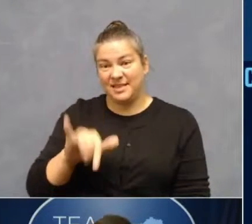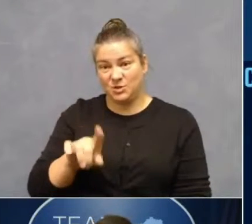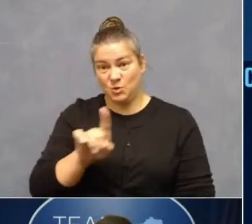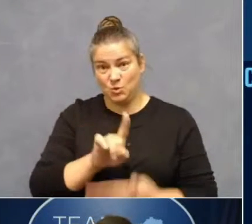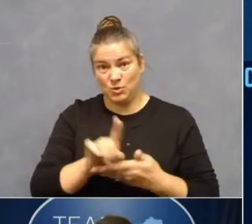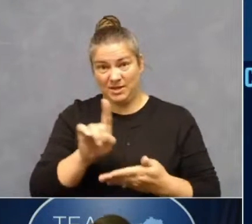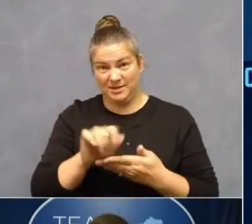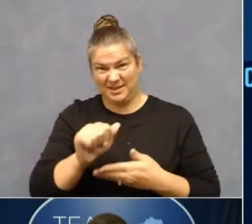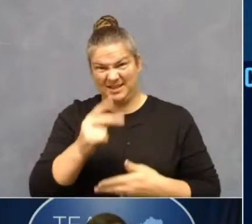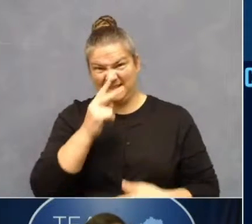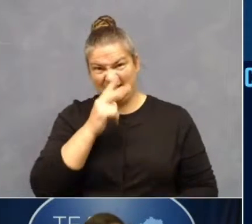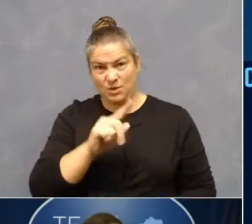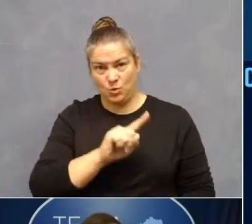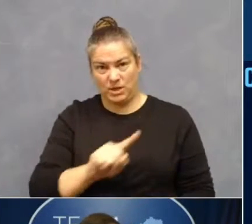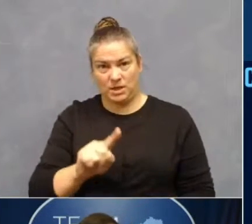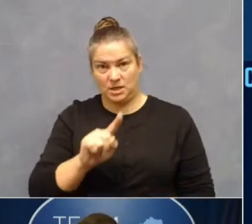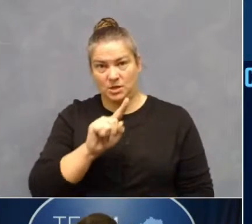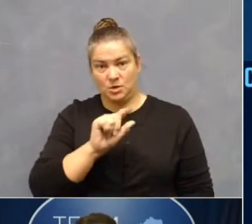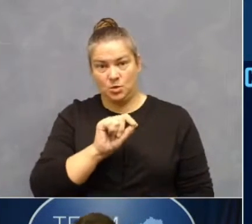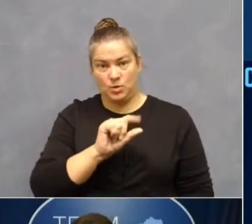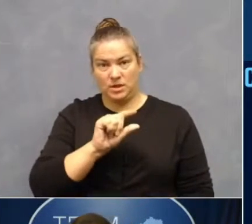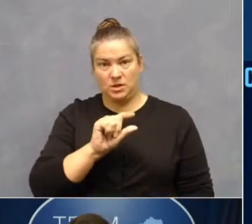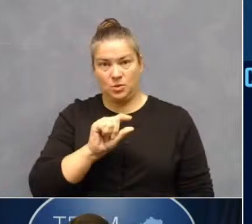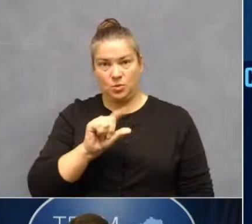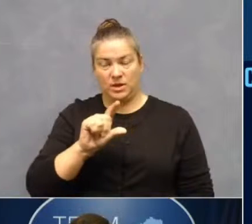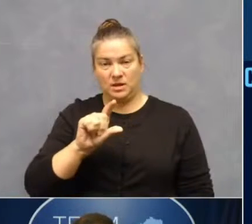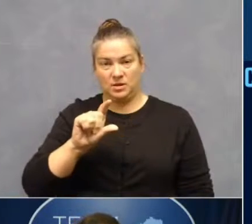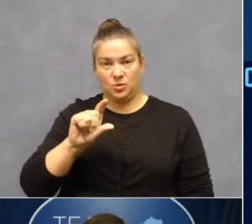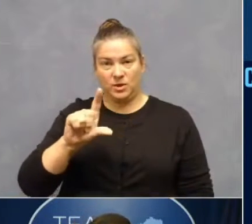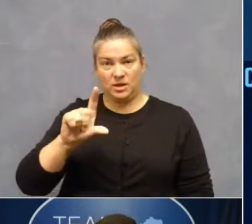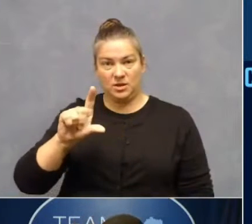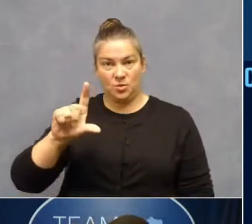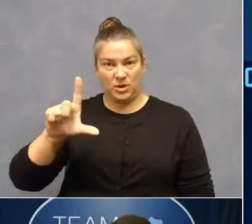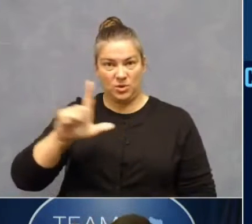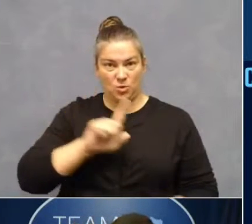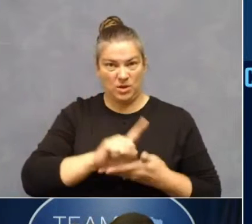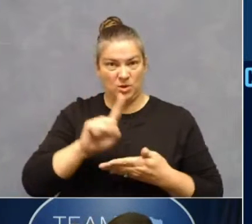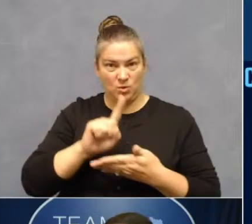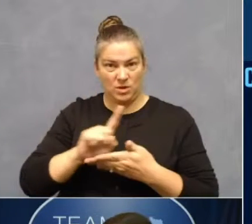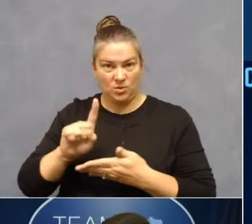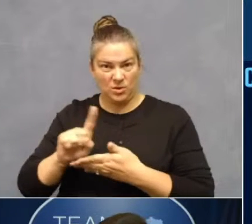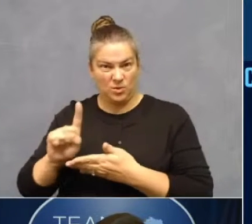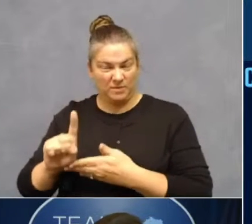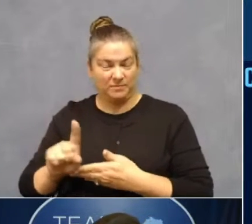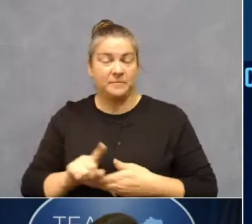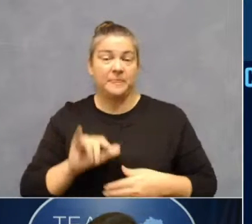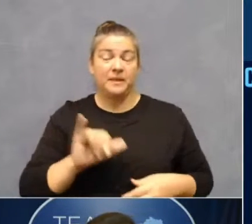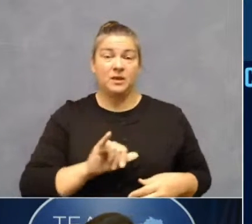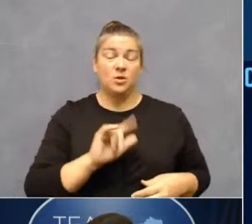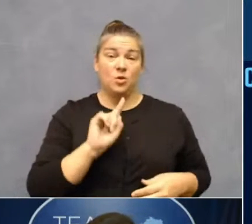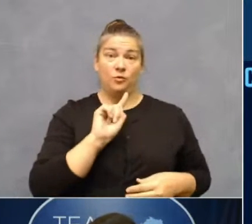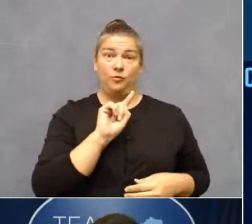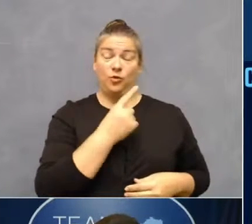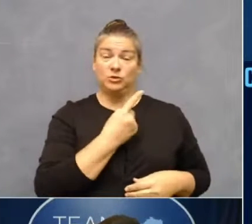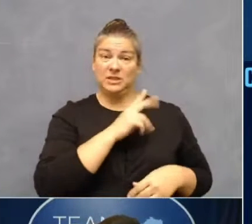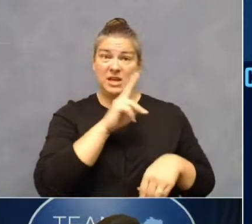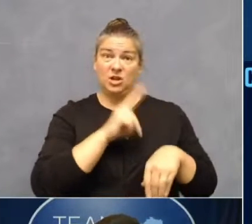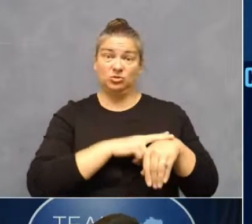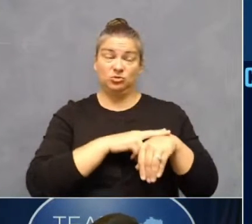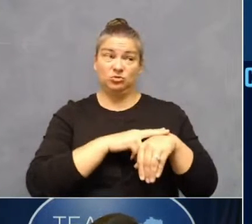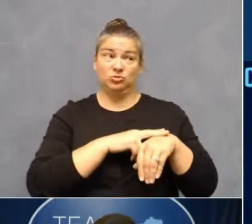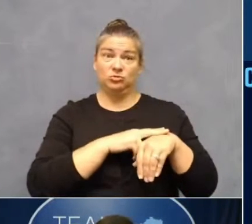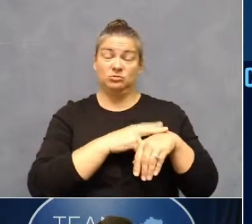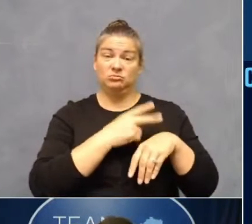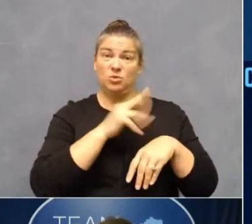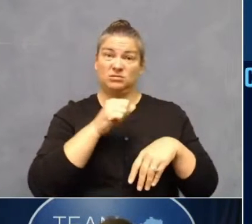You know, while that first national wave, if you think back on it, was for then we thought pretty large, we